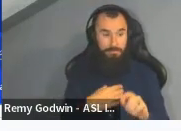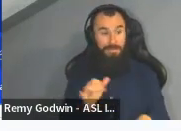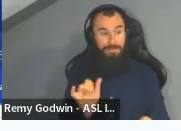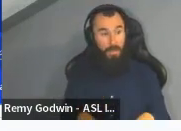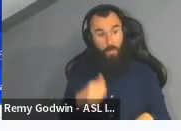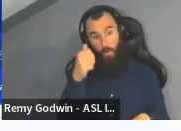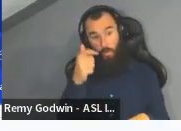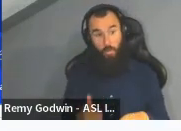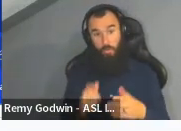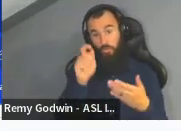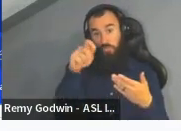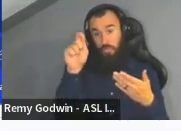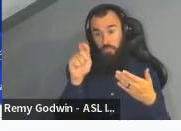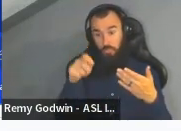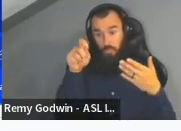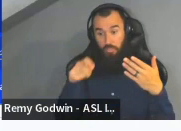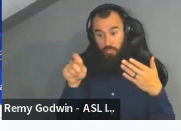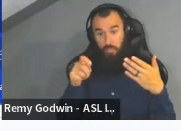as